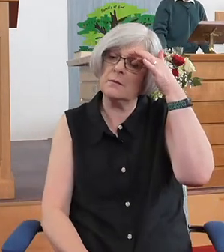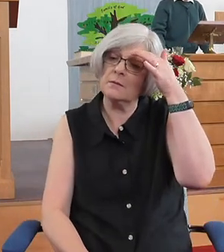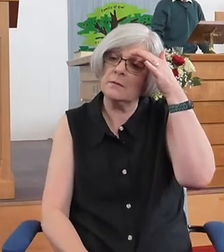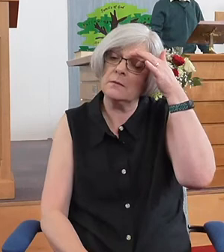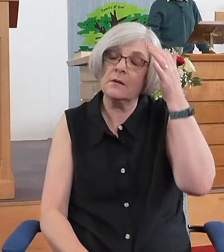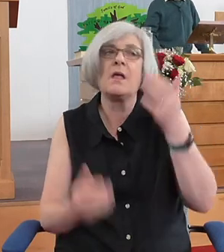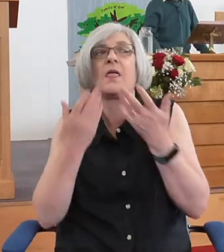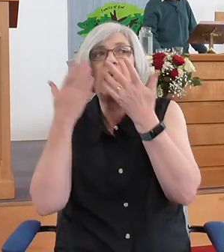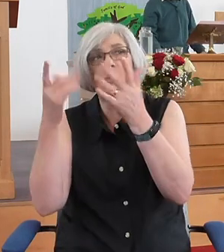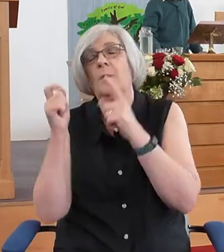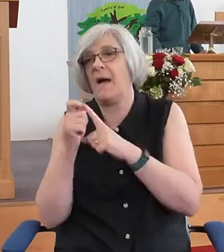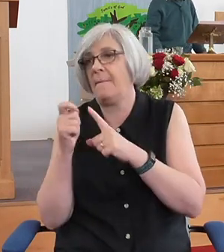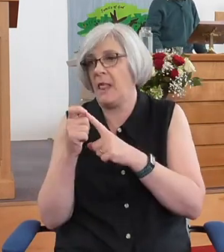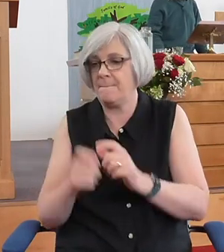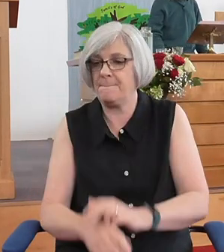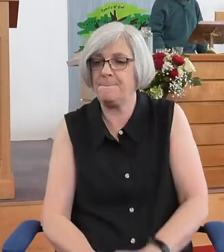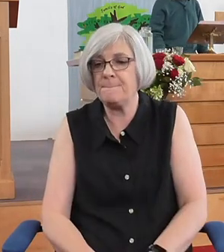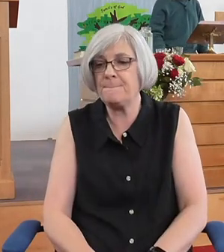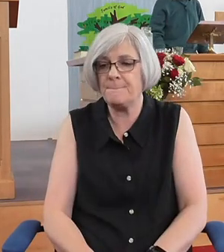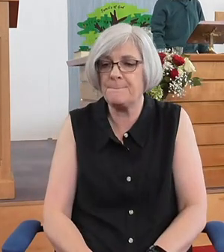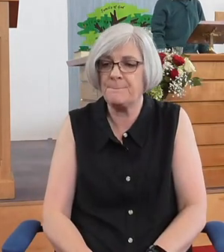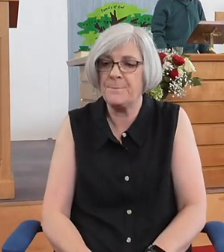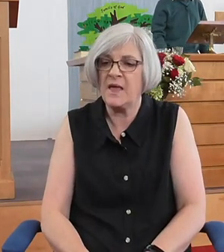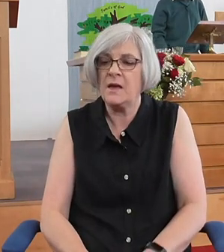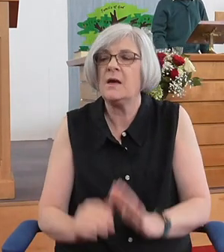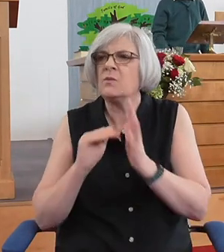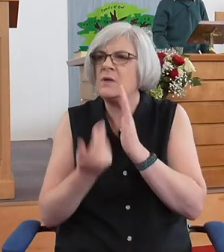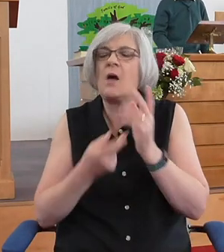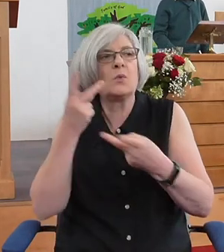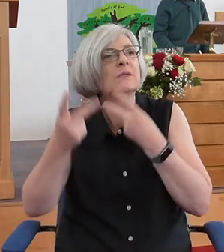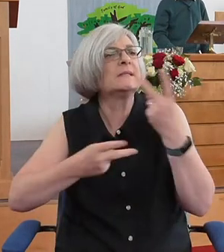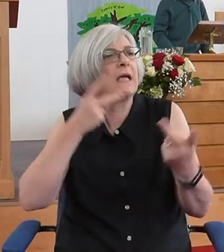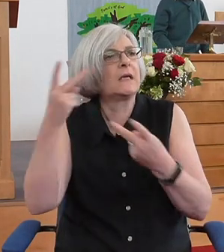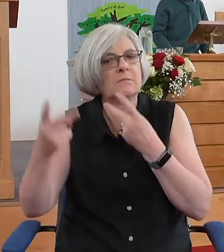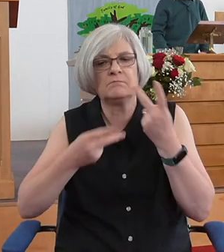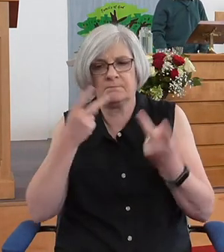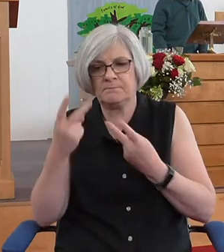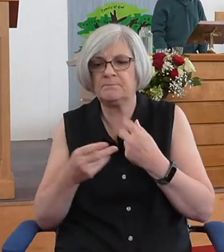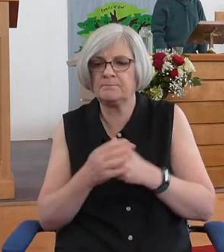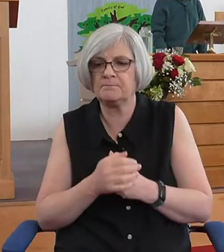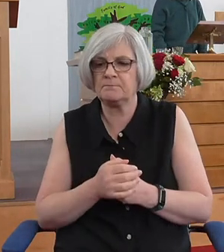Thank you, Pamela. We're going to sing again,